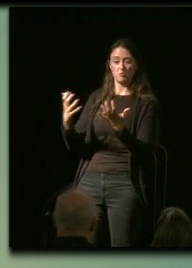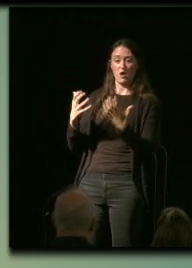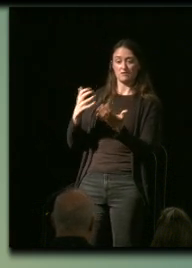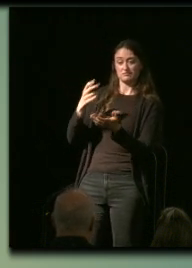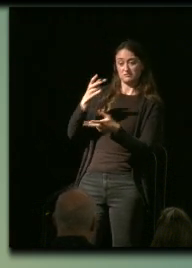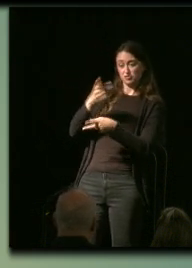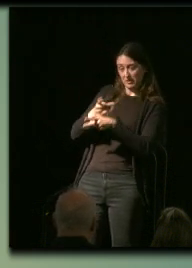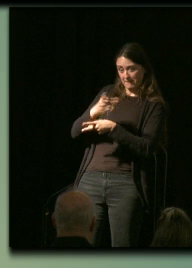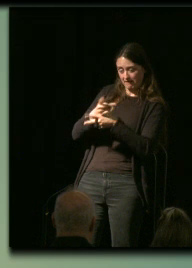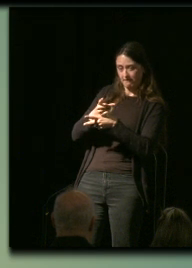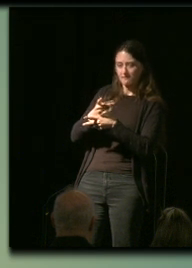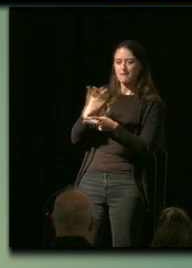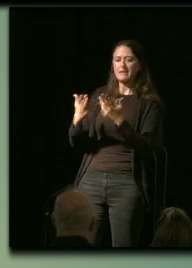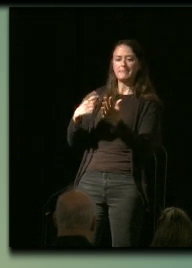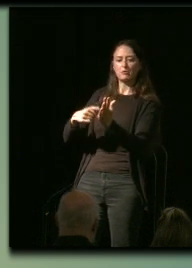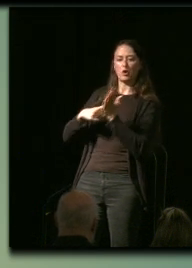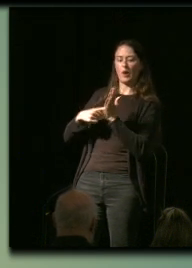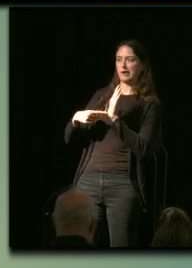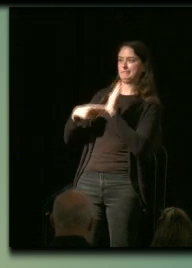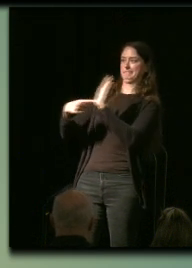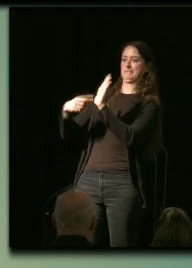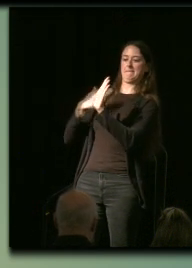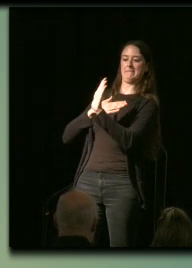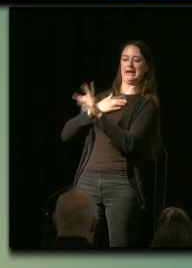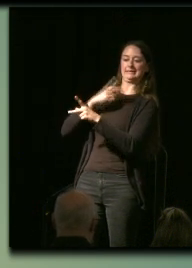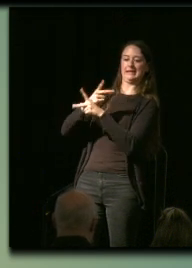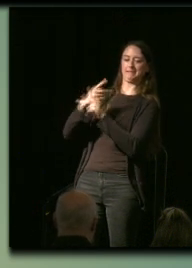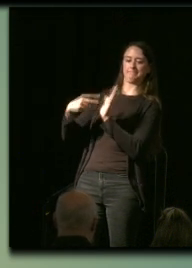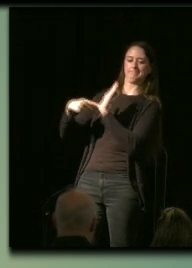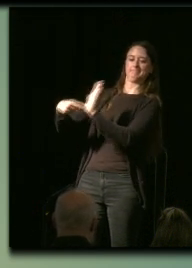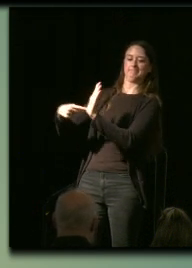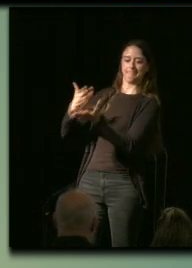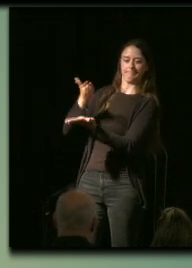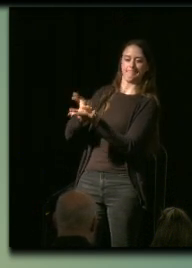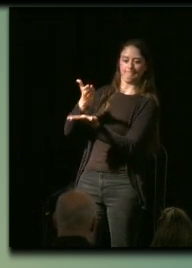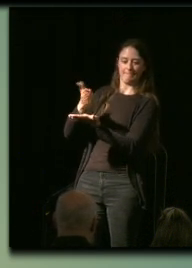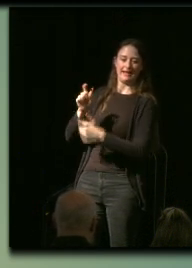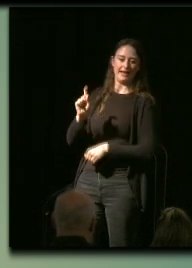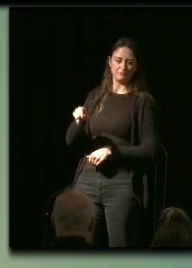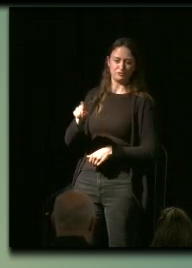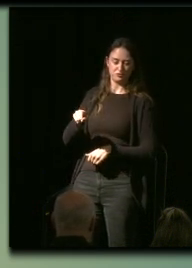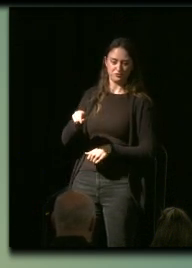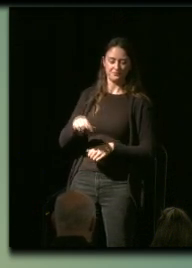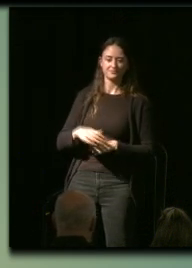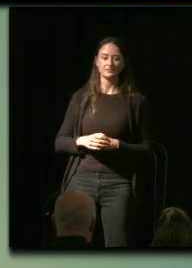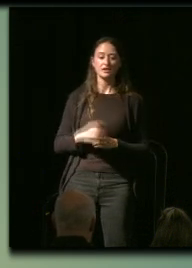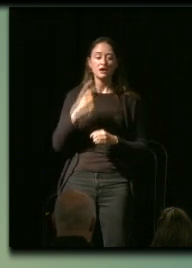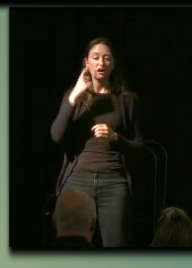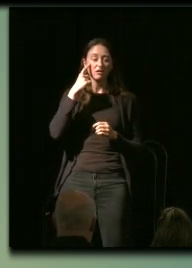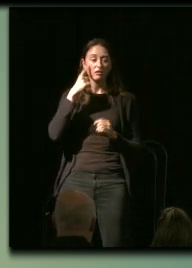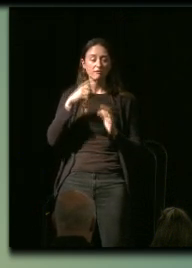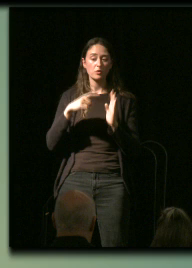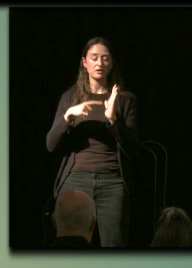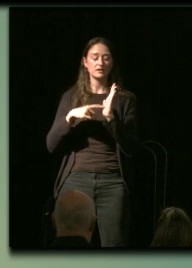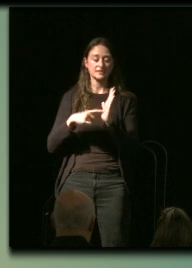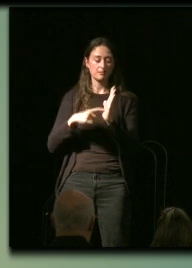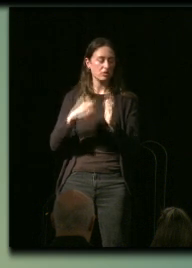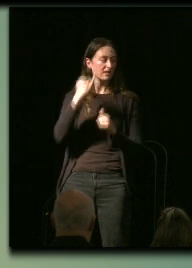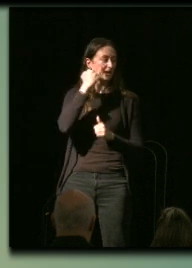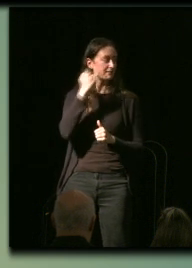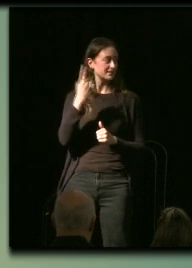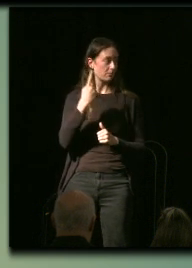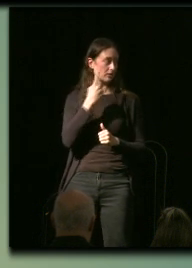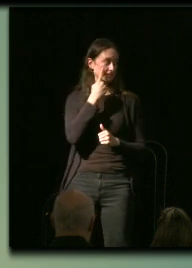that involve injecting a copy of the gene that isn't working properly into the eyes of someone with Usher syndrome. This is called a gene